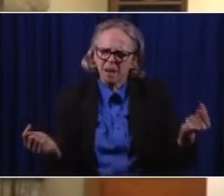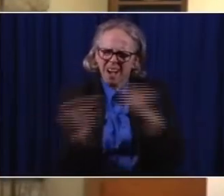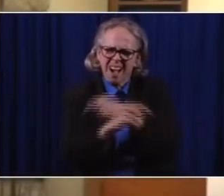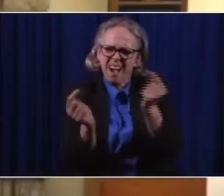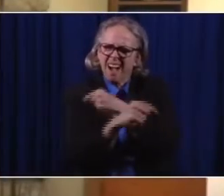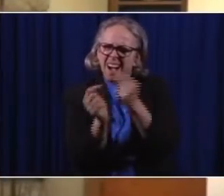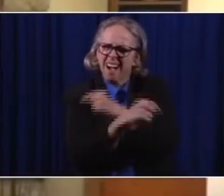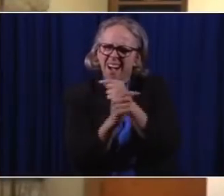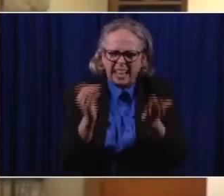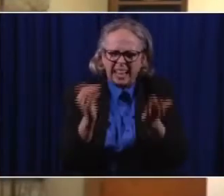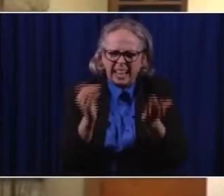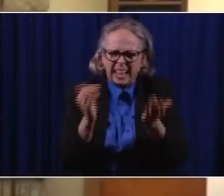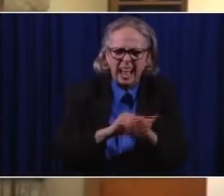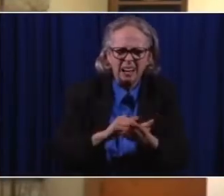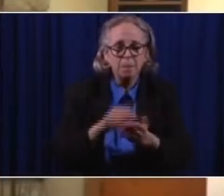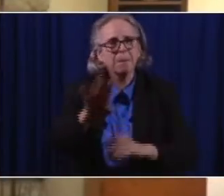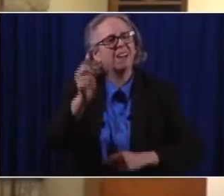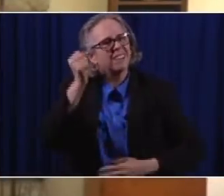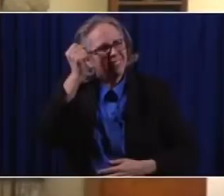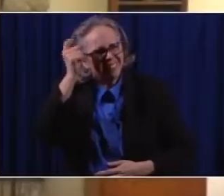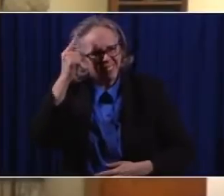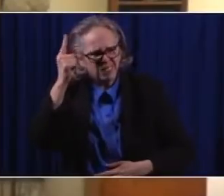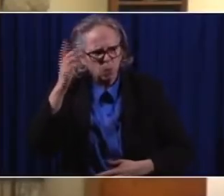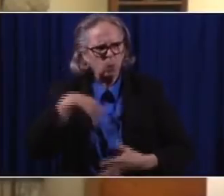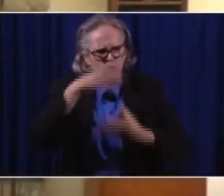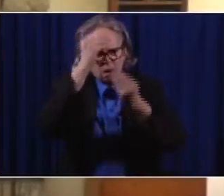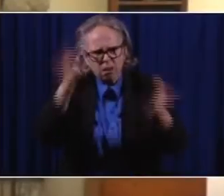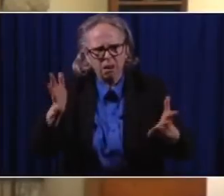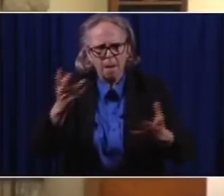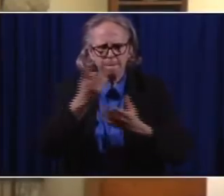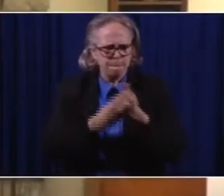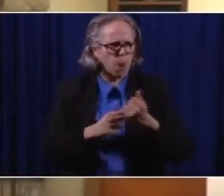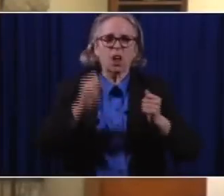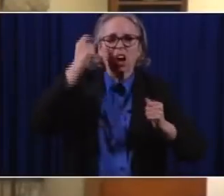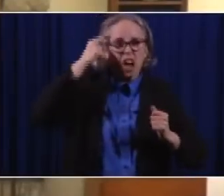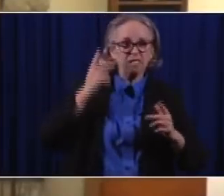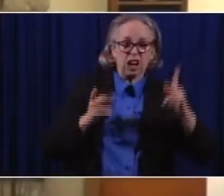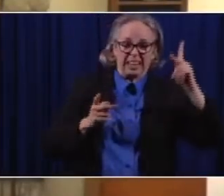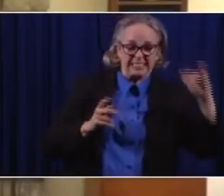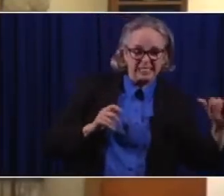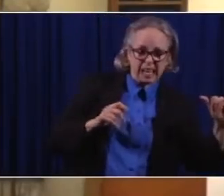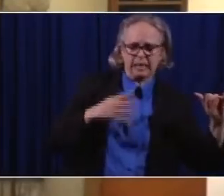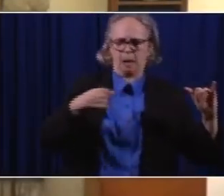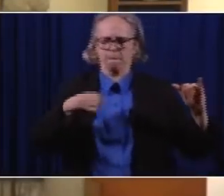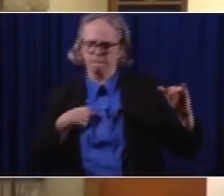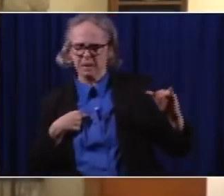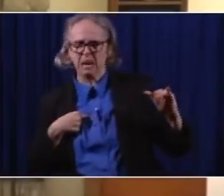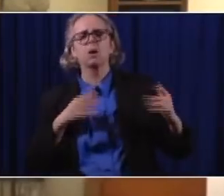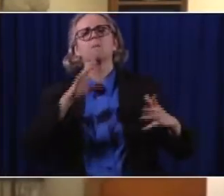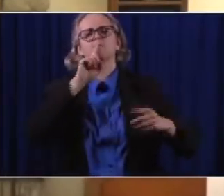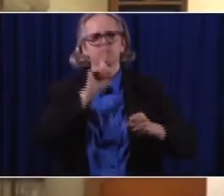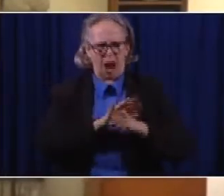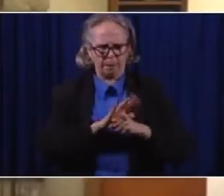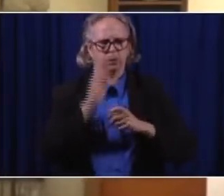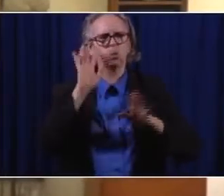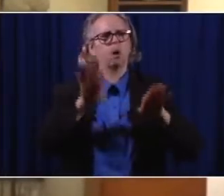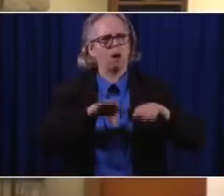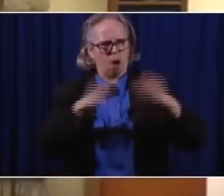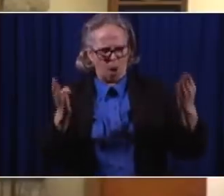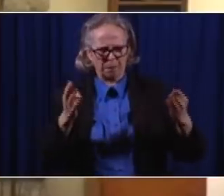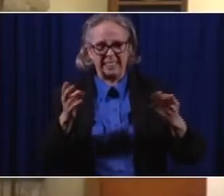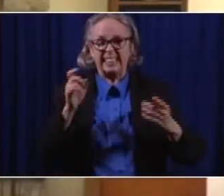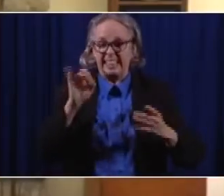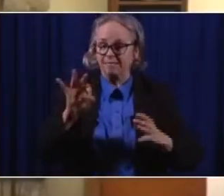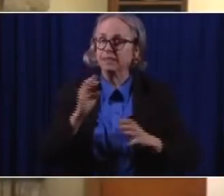governors are dedicated to making sure it's safe and that no one's going to go on there until we feel safe about taking our own families on there. So we ask